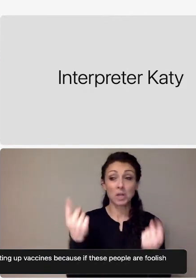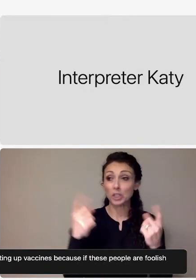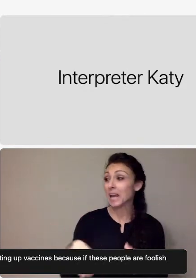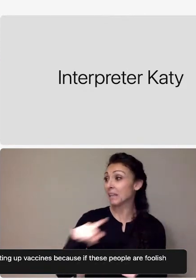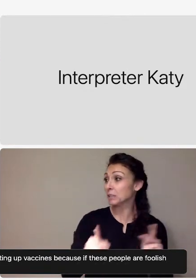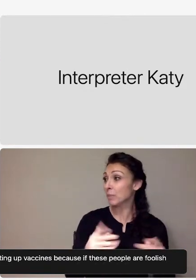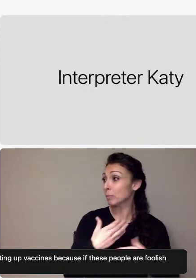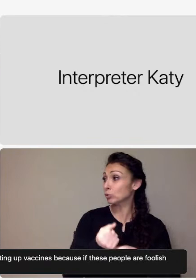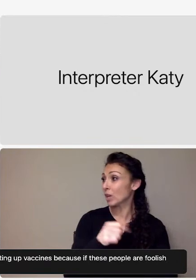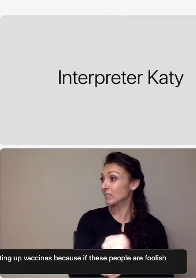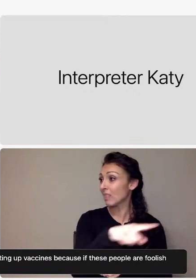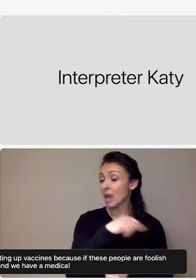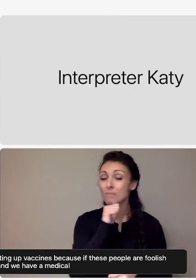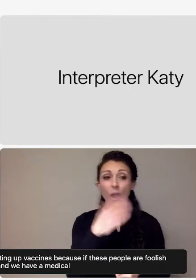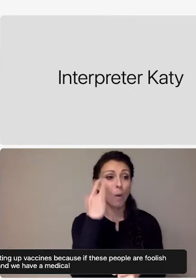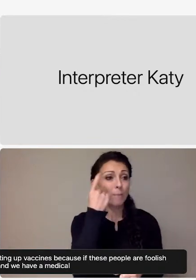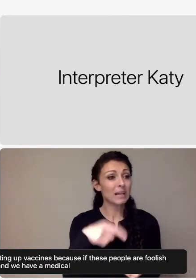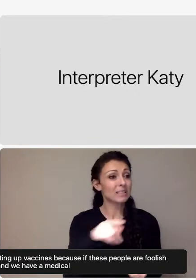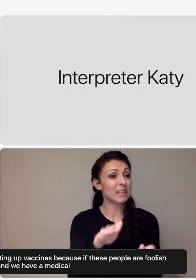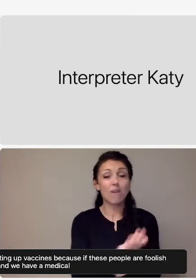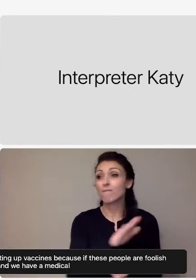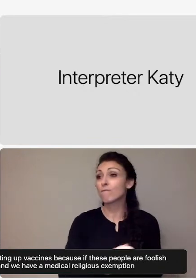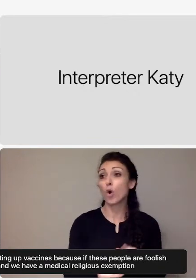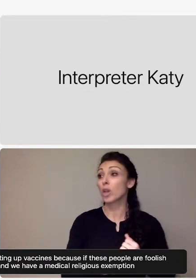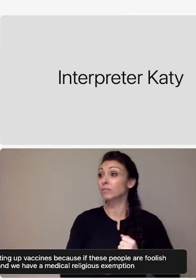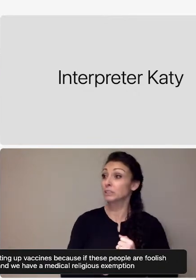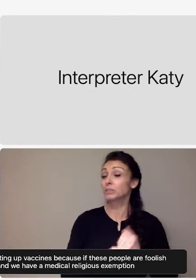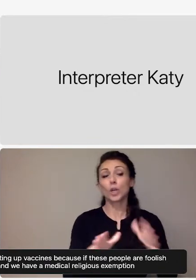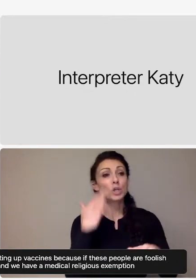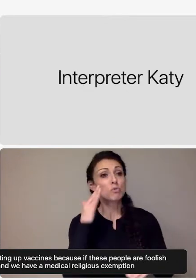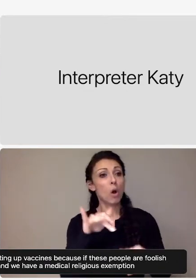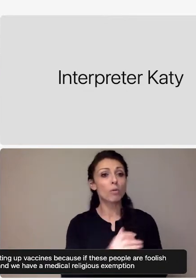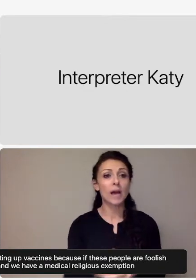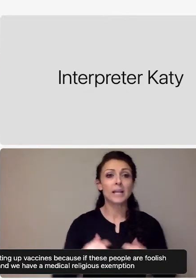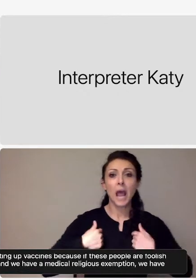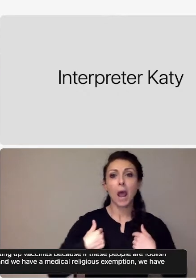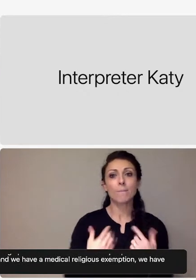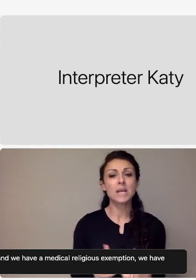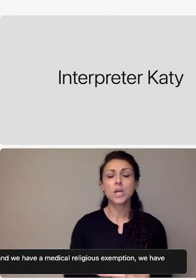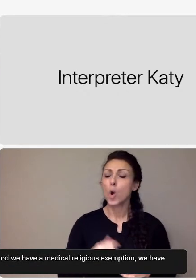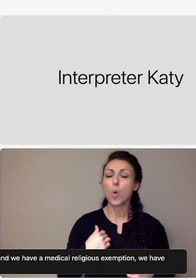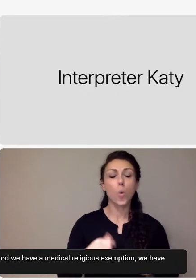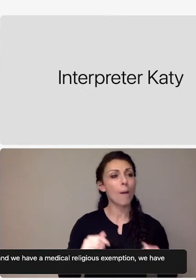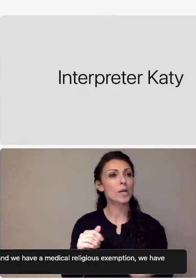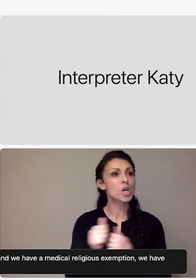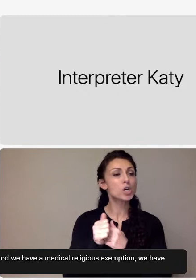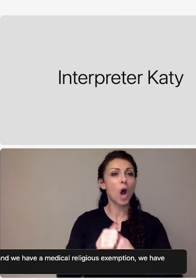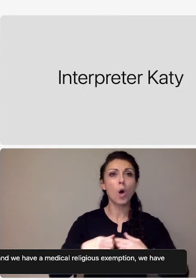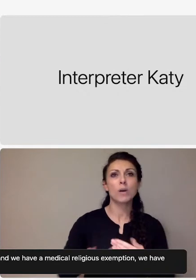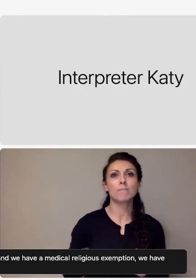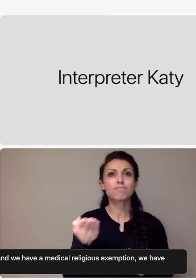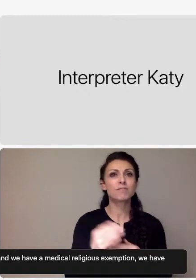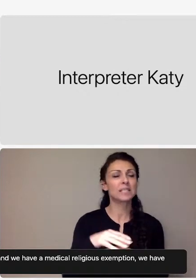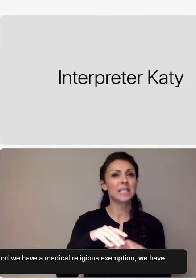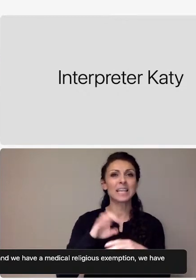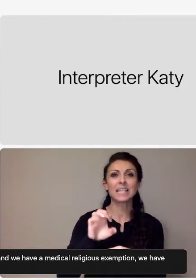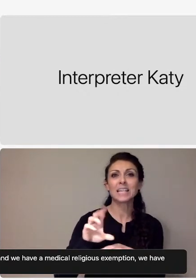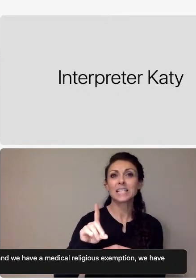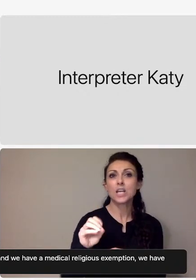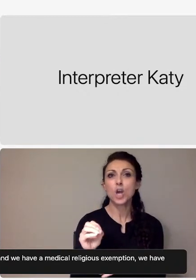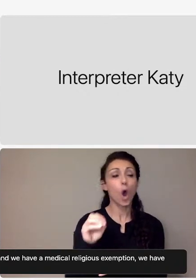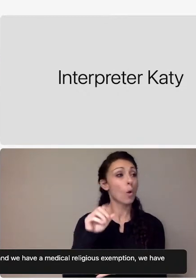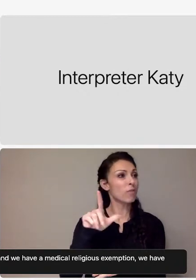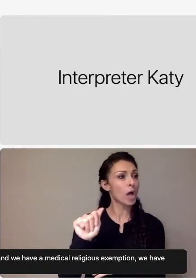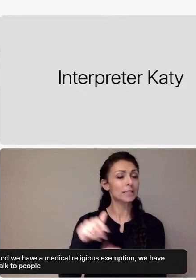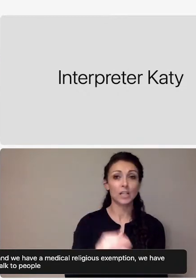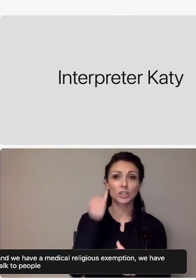have a medical or religious exemption we have protected rights and is going to be my pleasure with the eeoc los angeles and if i have to talk to people at